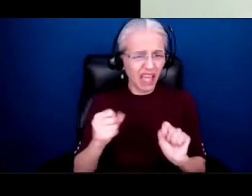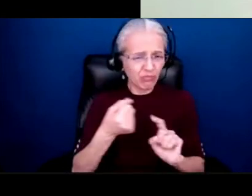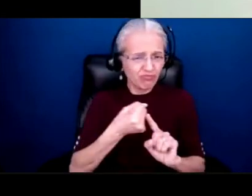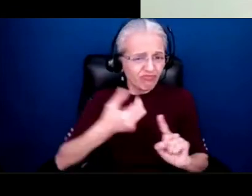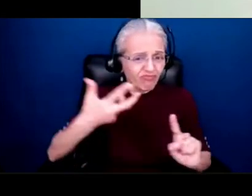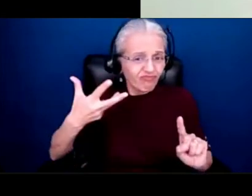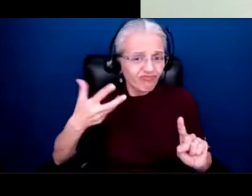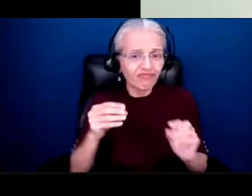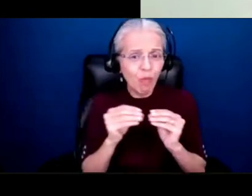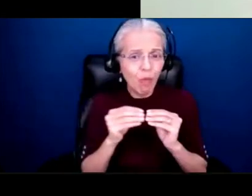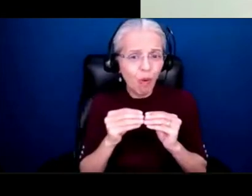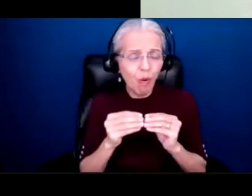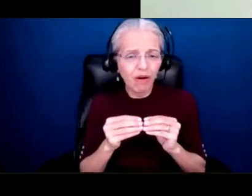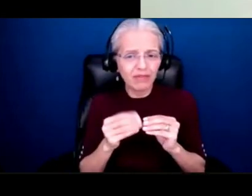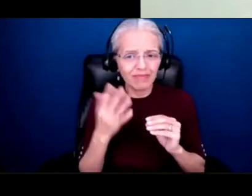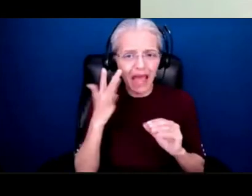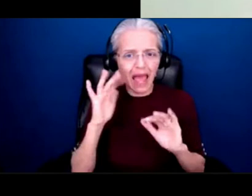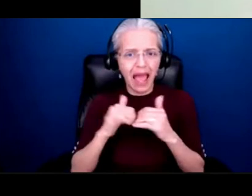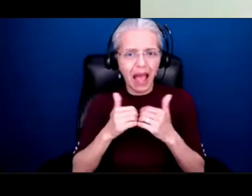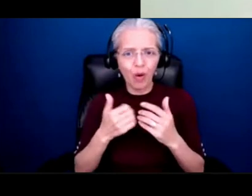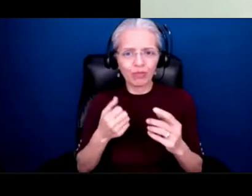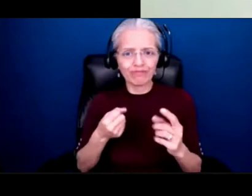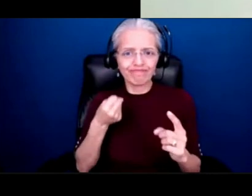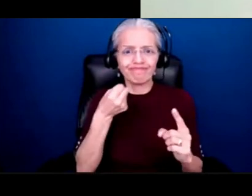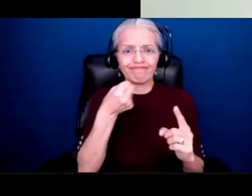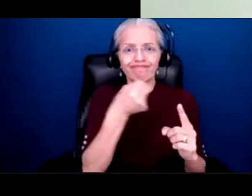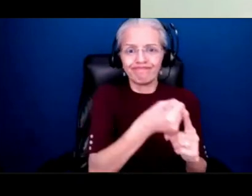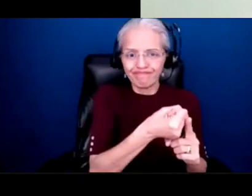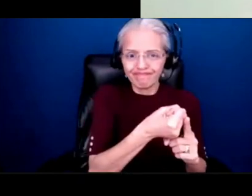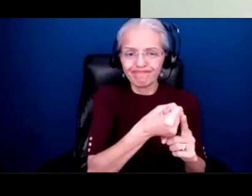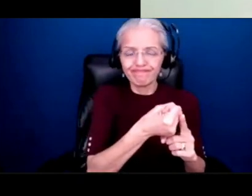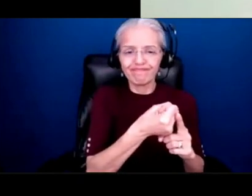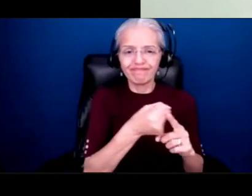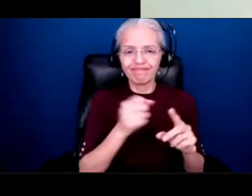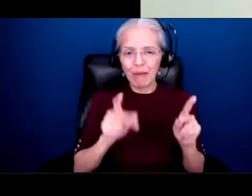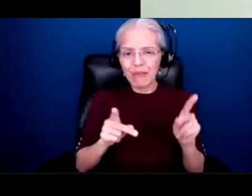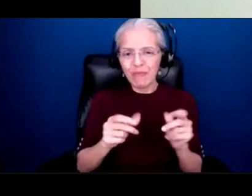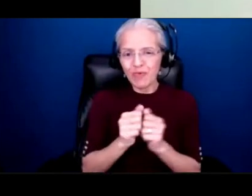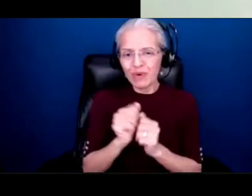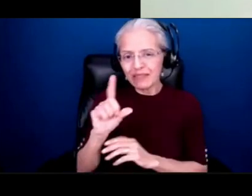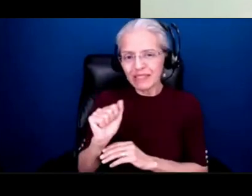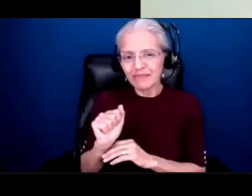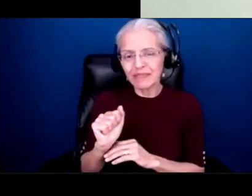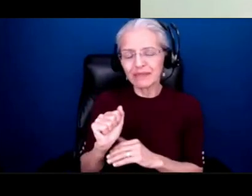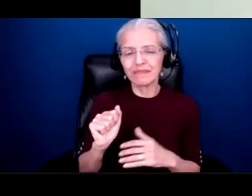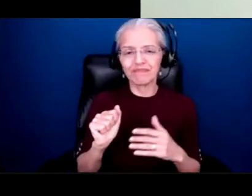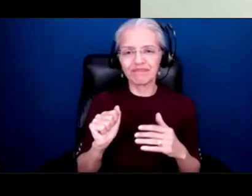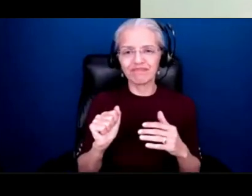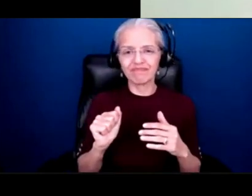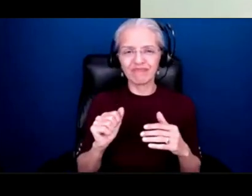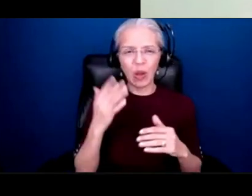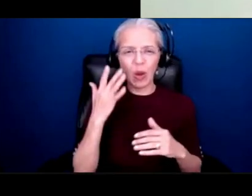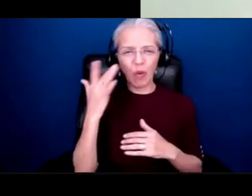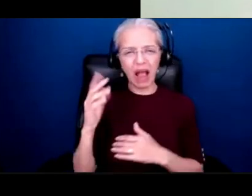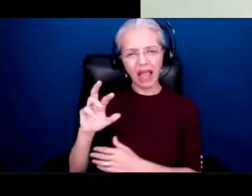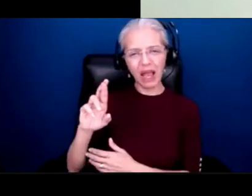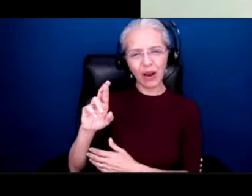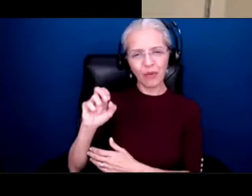little bit to that, the impact it might have on people with disabilities and what representation